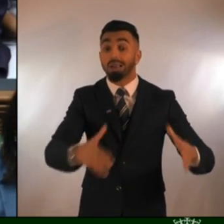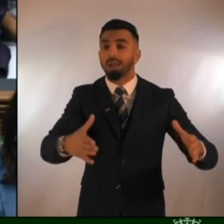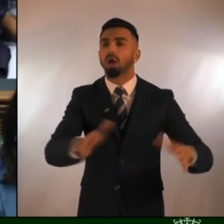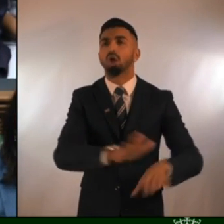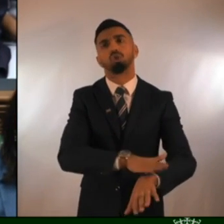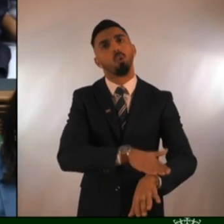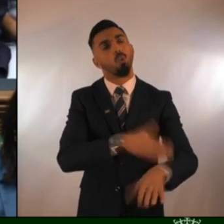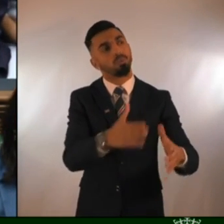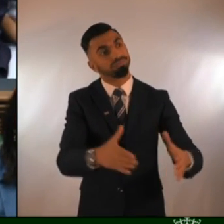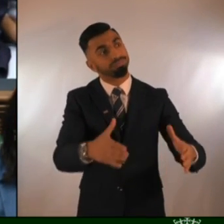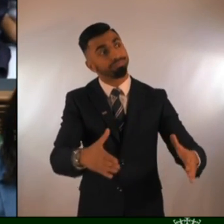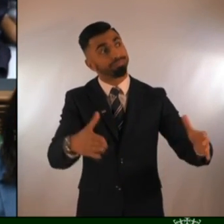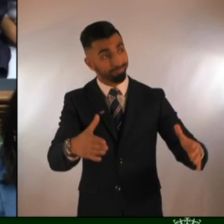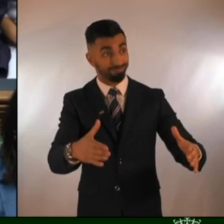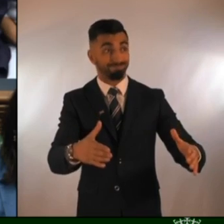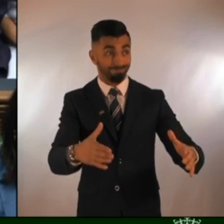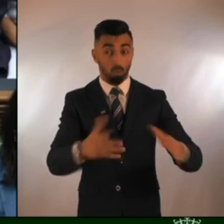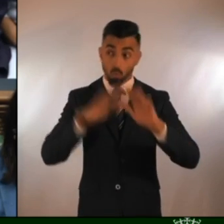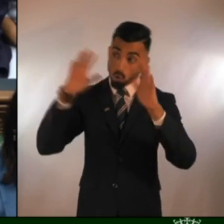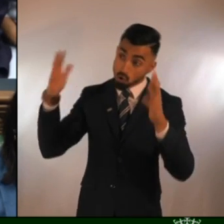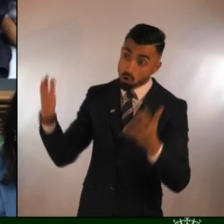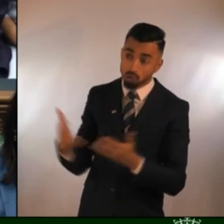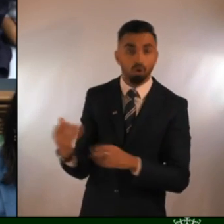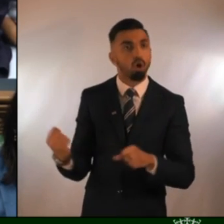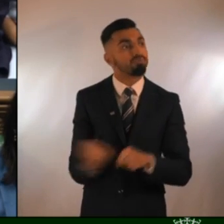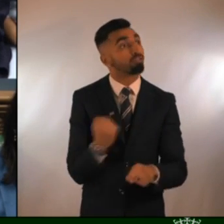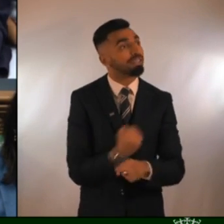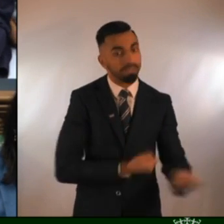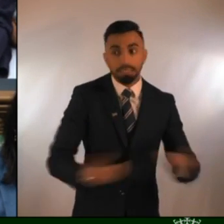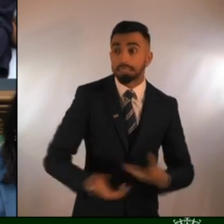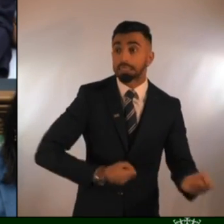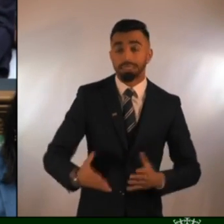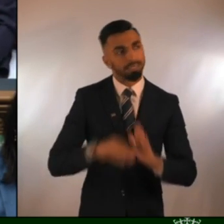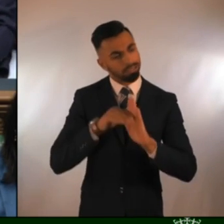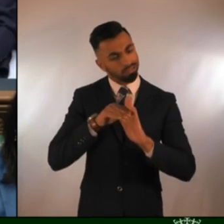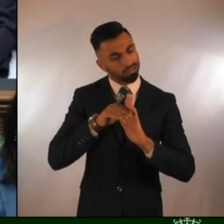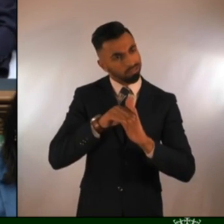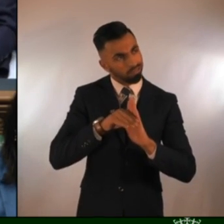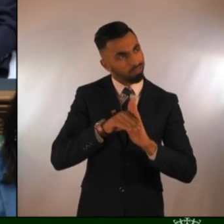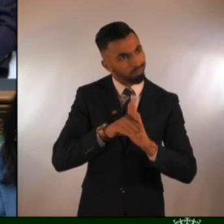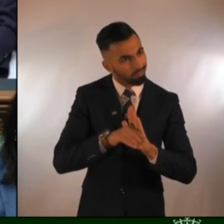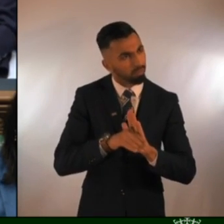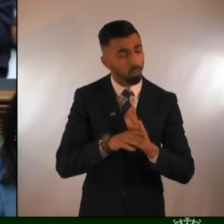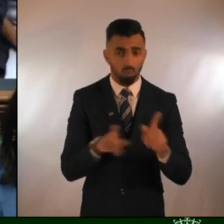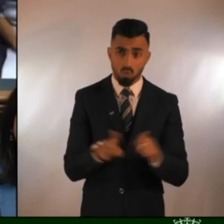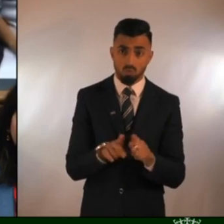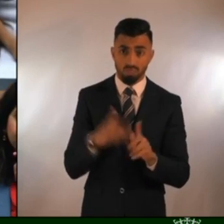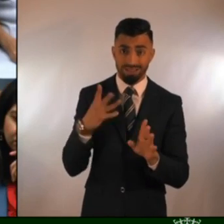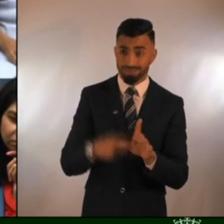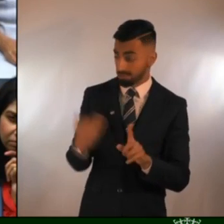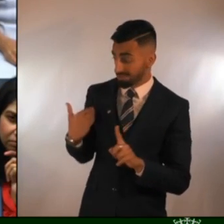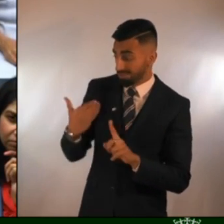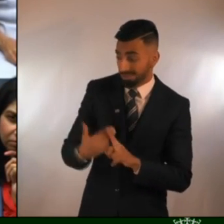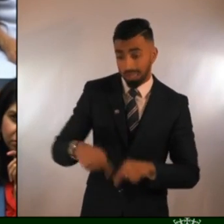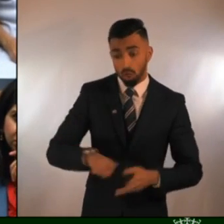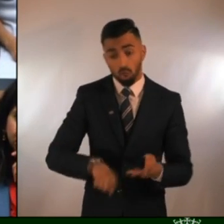a decade-long slowdown in productivity. This, combined with the political uncertainty of the last 3 years,